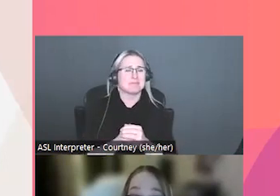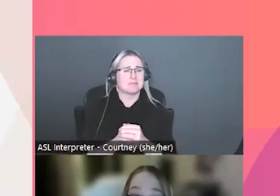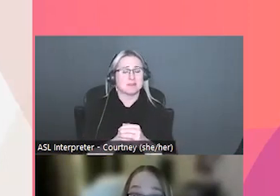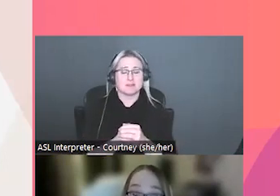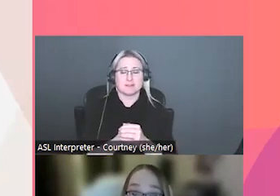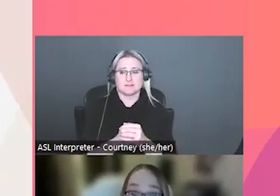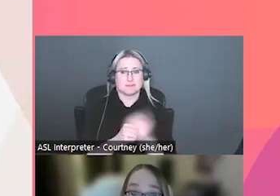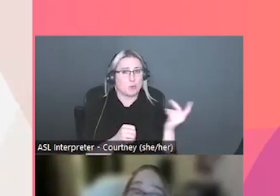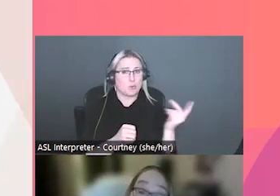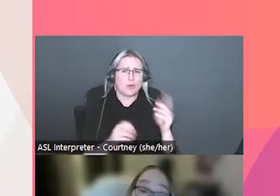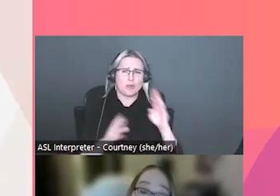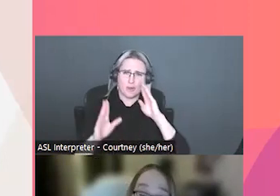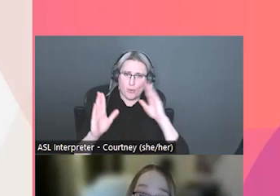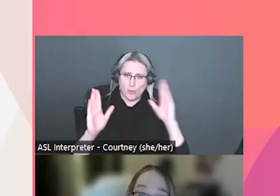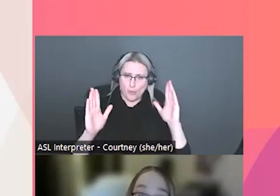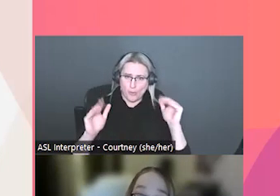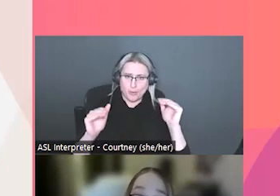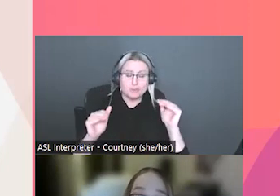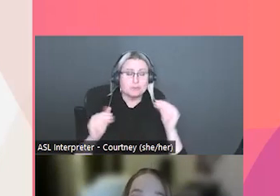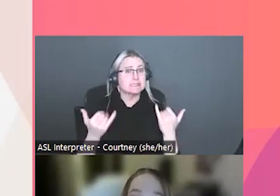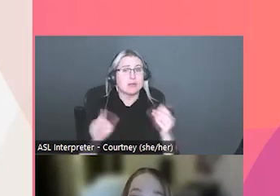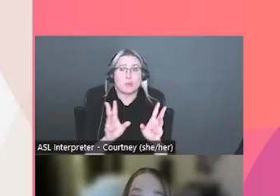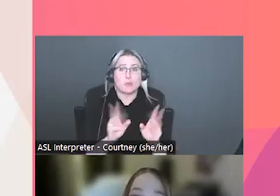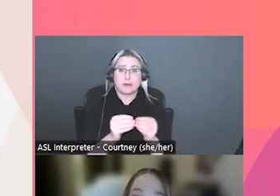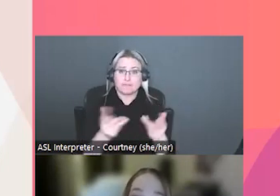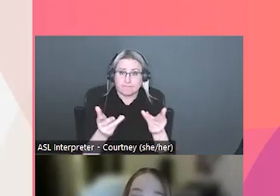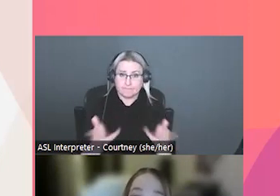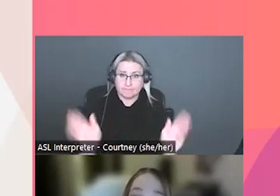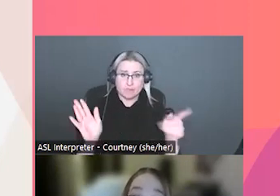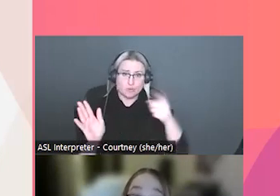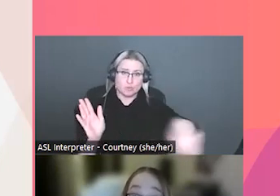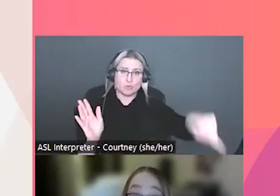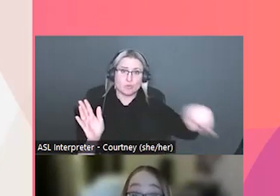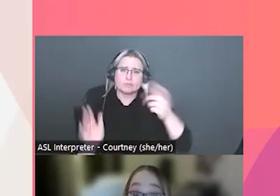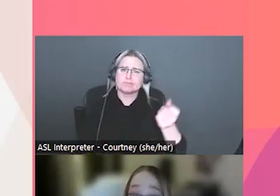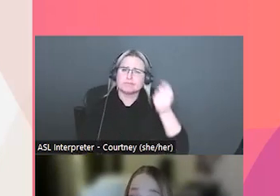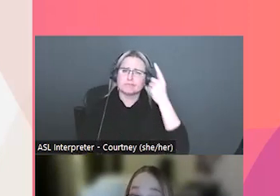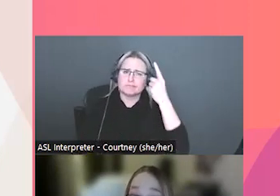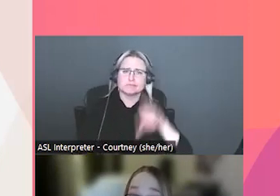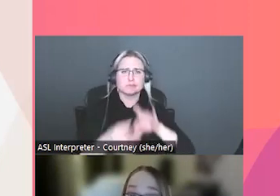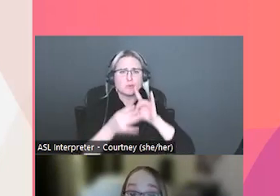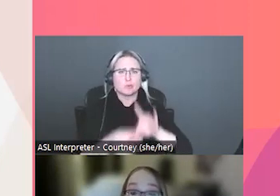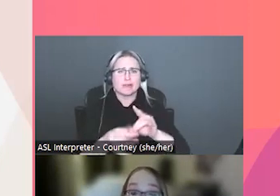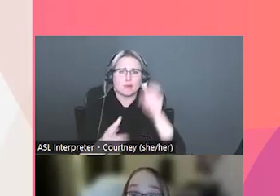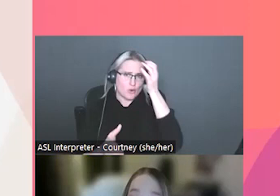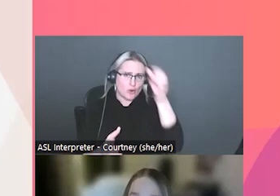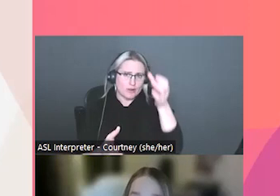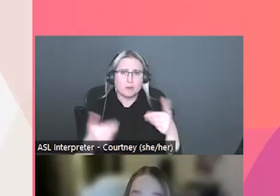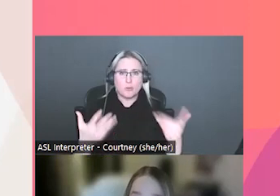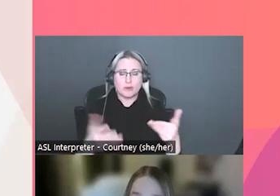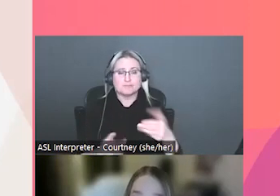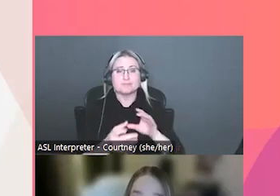hoping that from this webinar, you can take away an understanding of key concepts related to